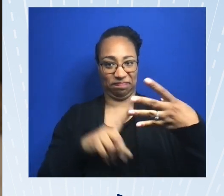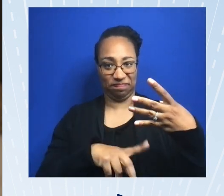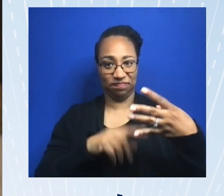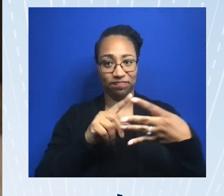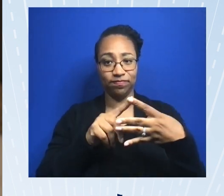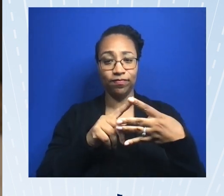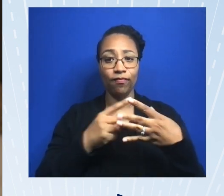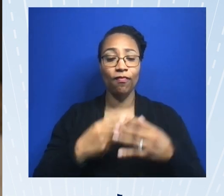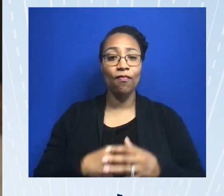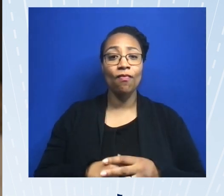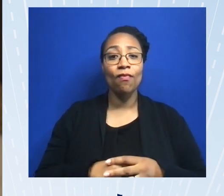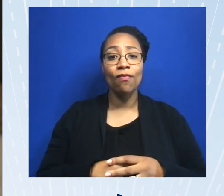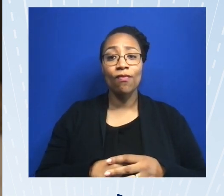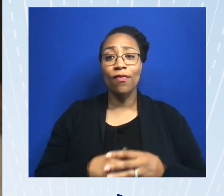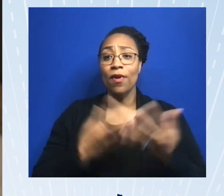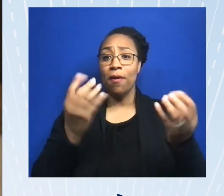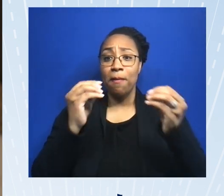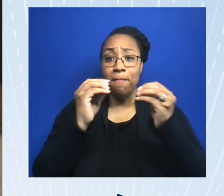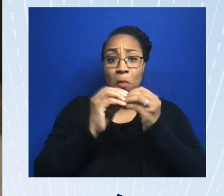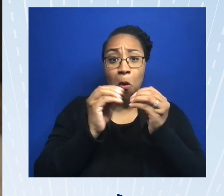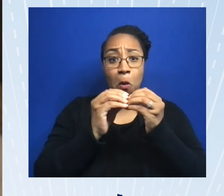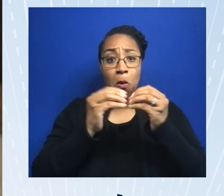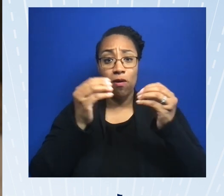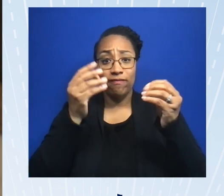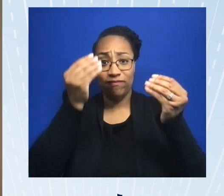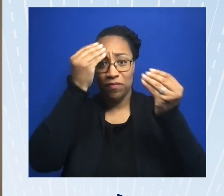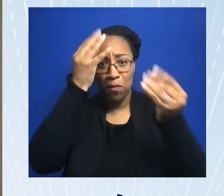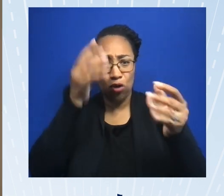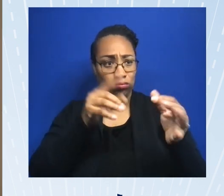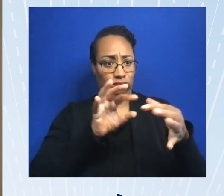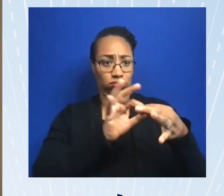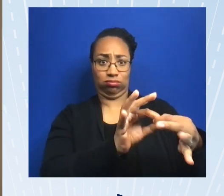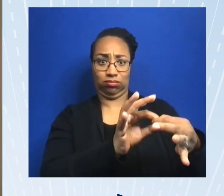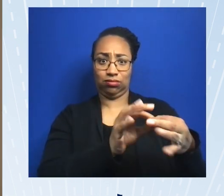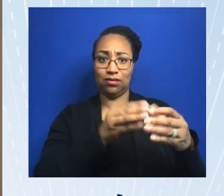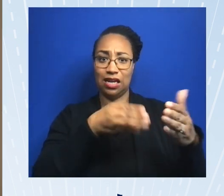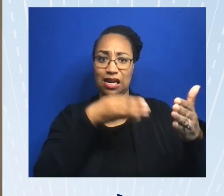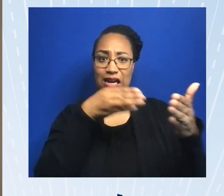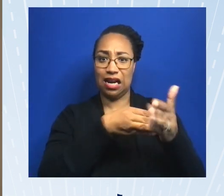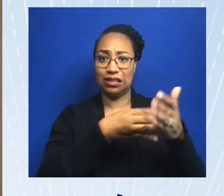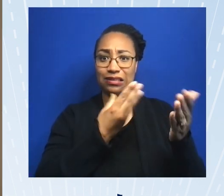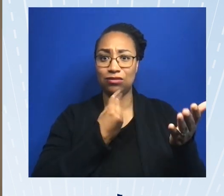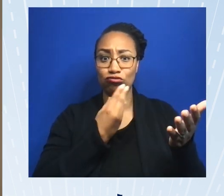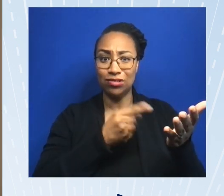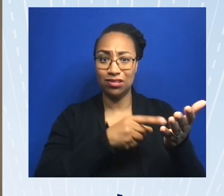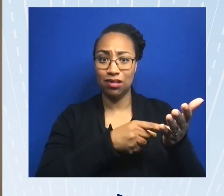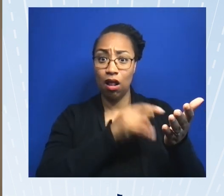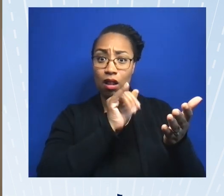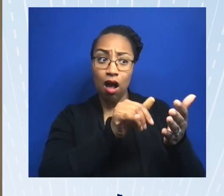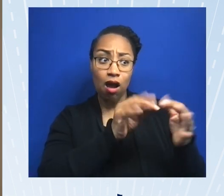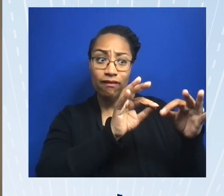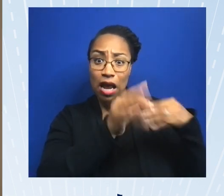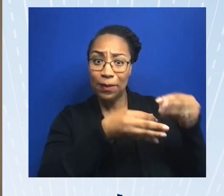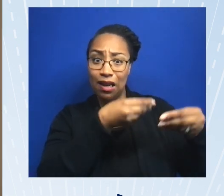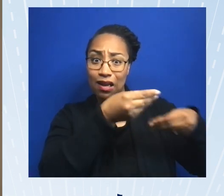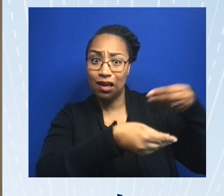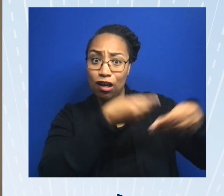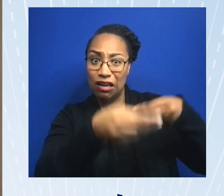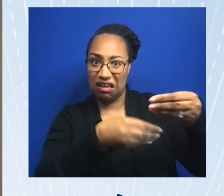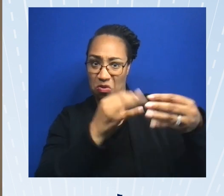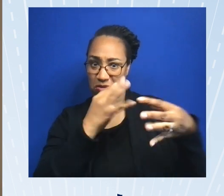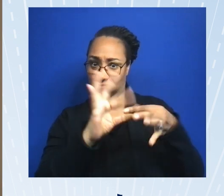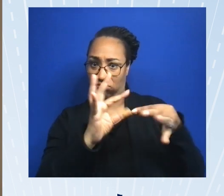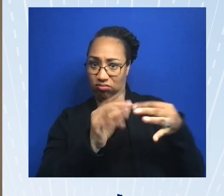Second, improving safety and security for Jewish communities. Third, reversing the normalization of